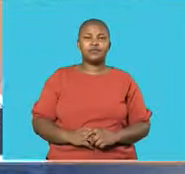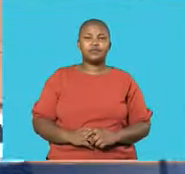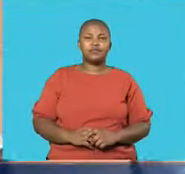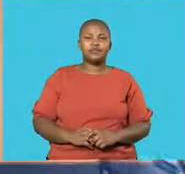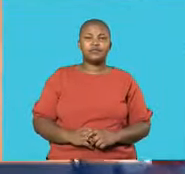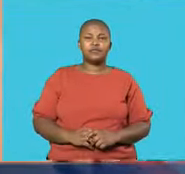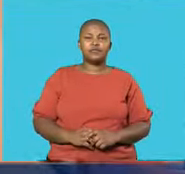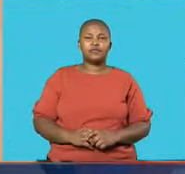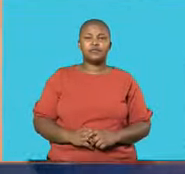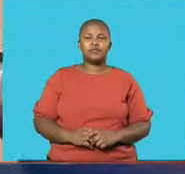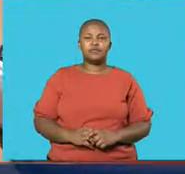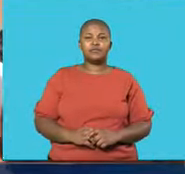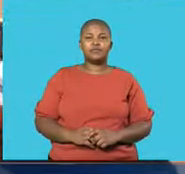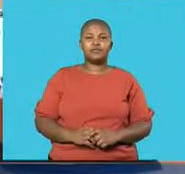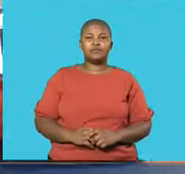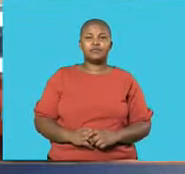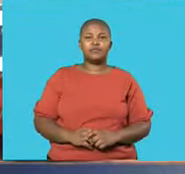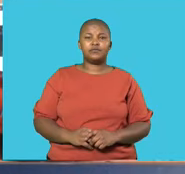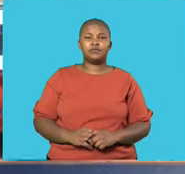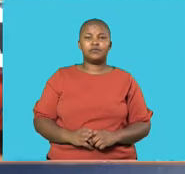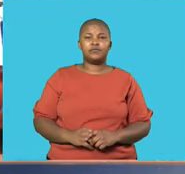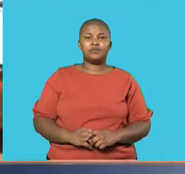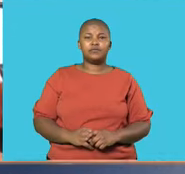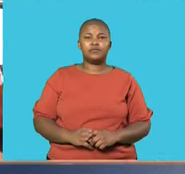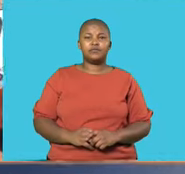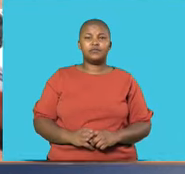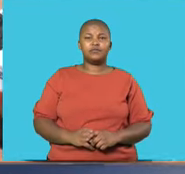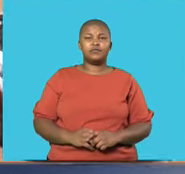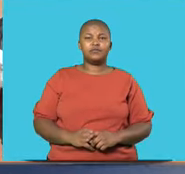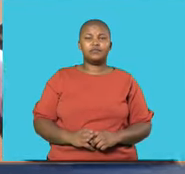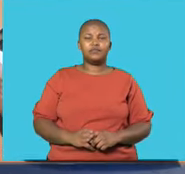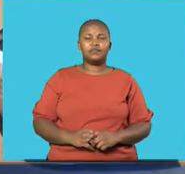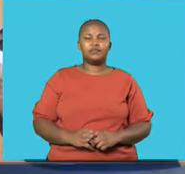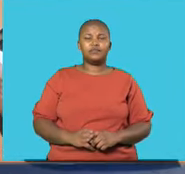Ezindabeni zeSoweto TV, ngingujabulani Ntsele, ngise Alexandra.